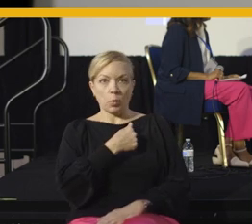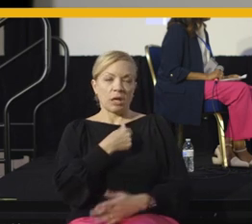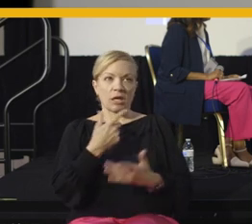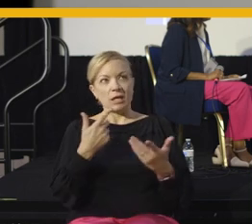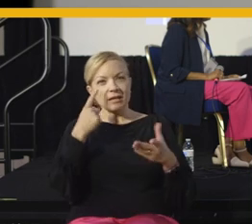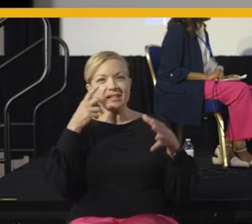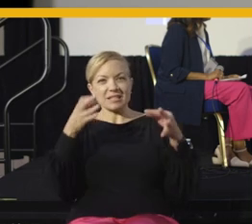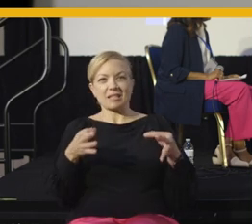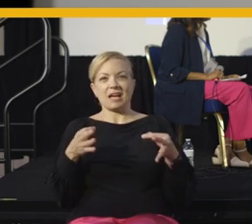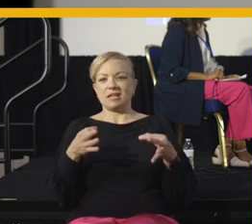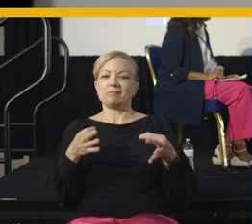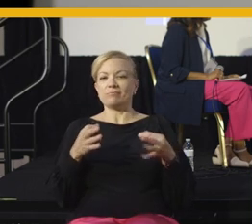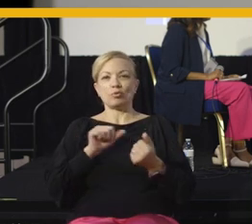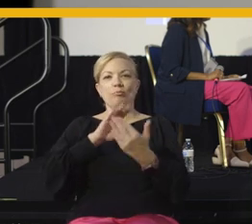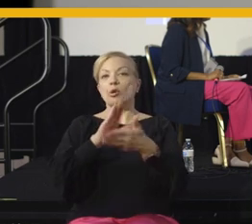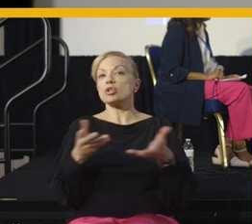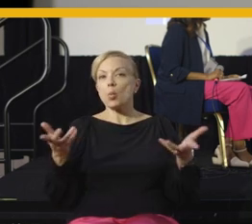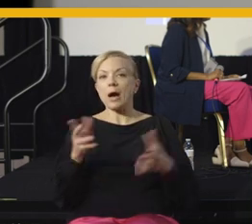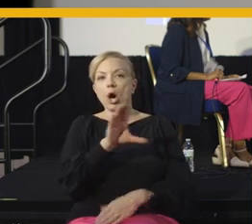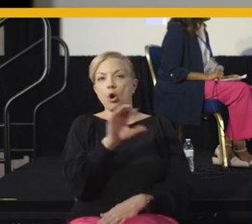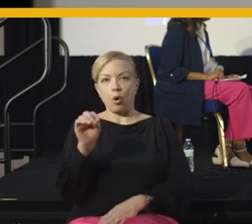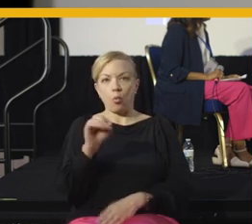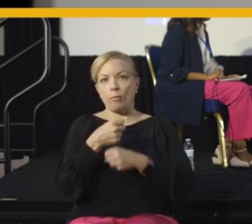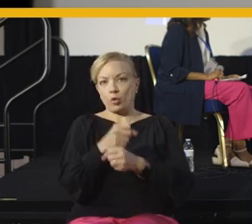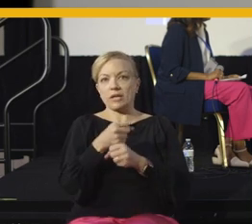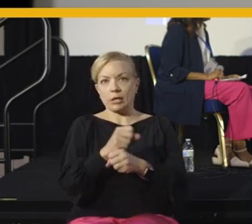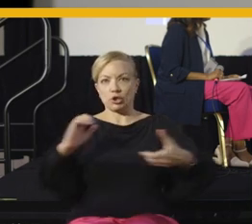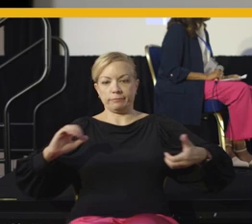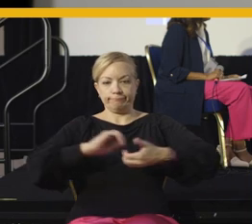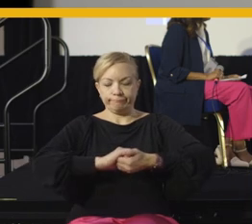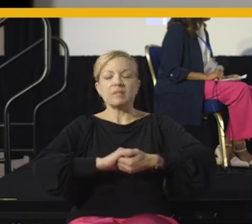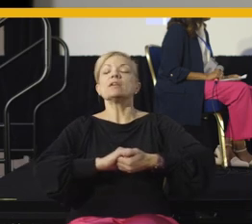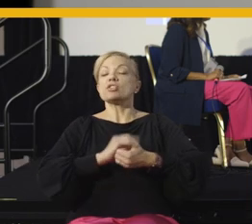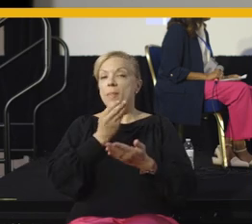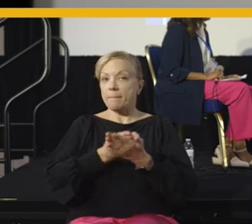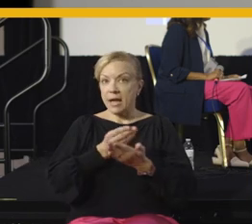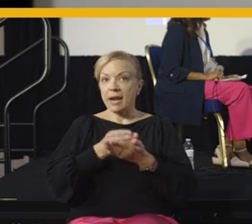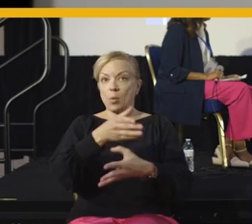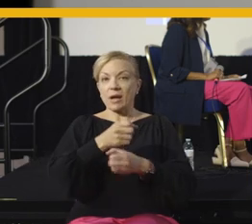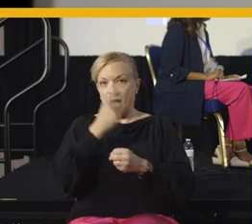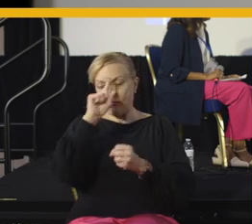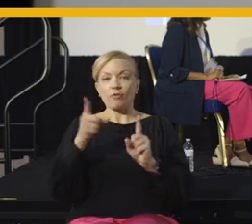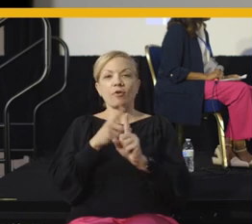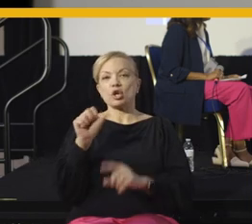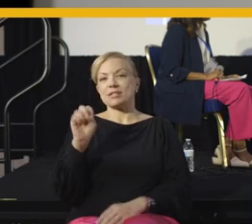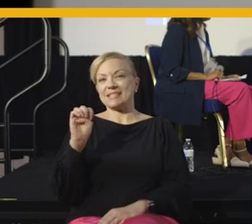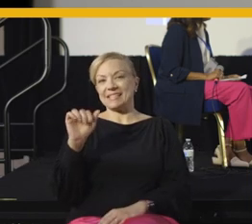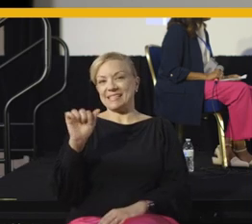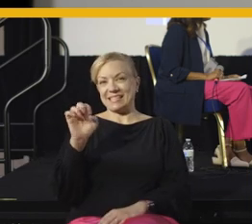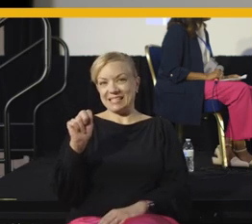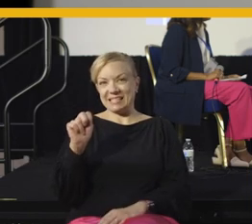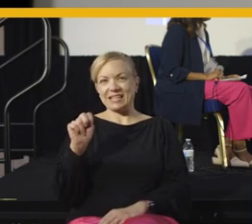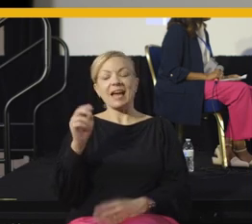as a co-production. And we got the funding for the first season was